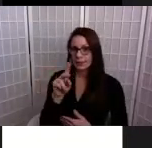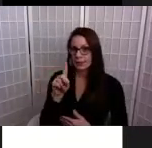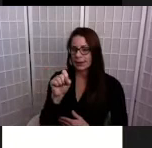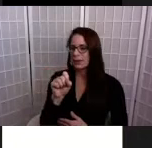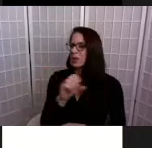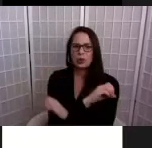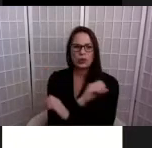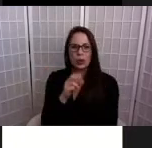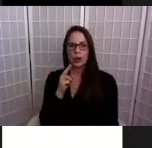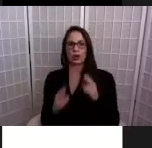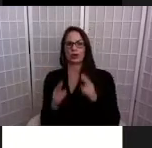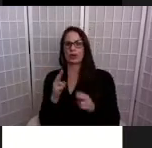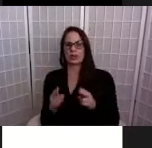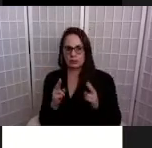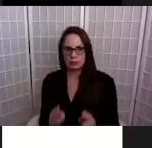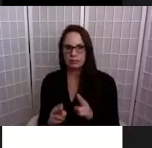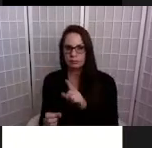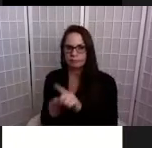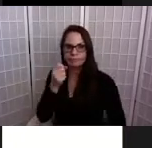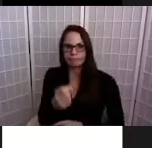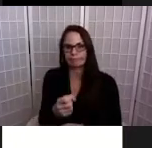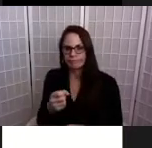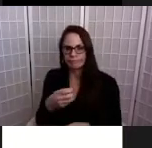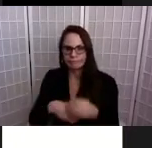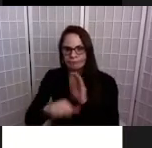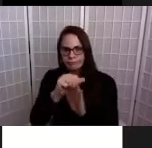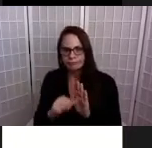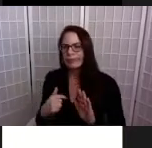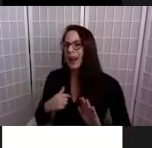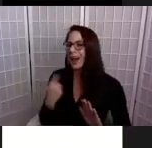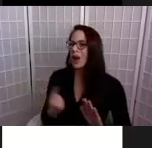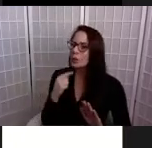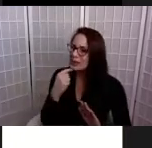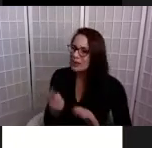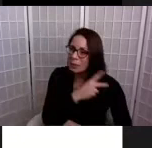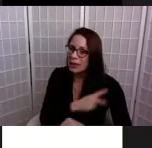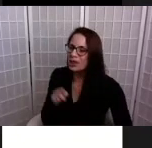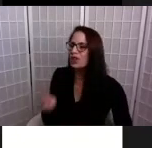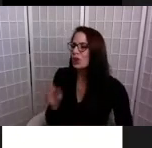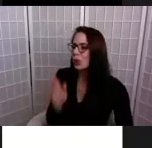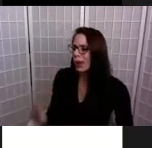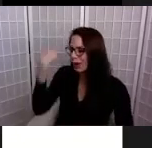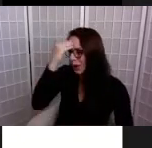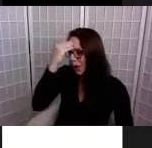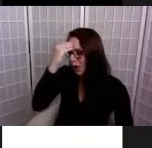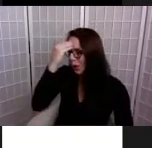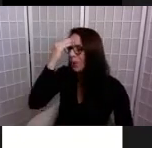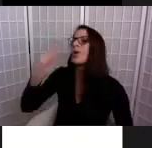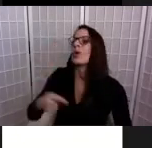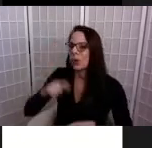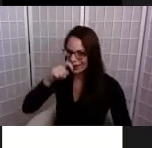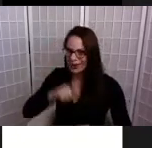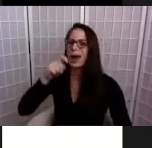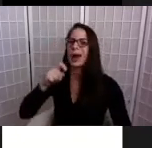into surgery. I tell patients you'll know when it's time to have surgery. I will never tell